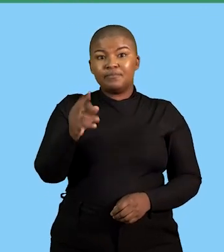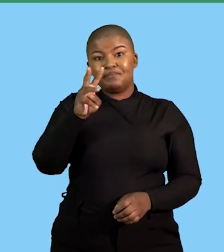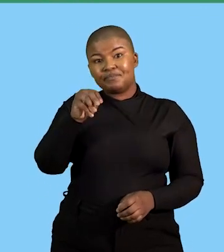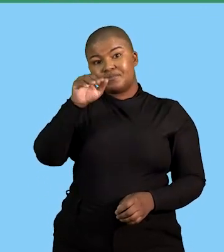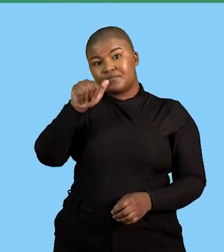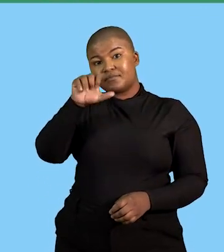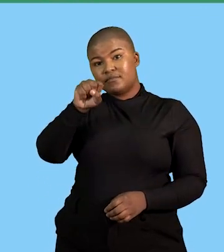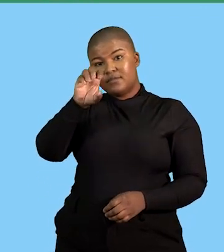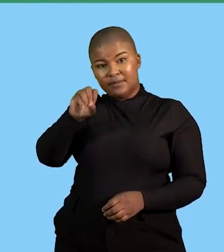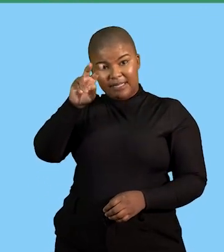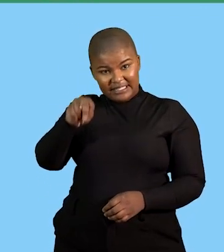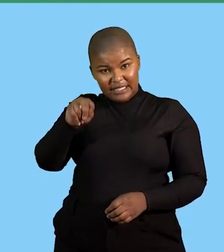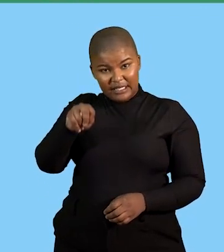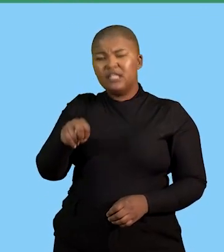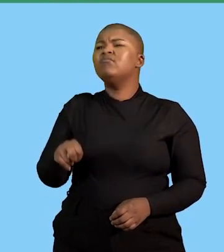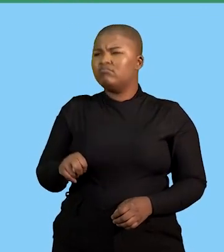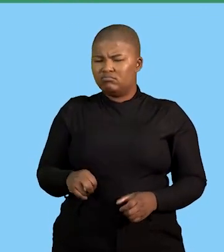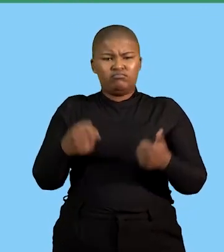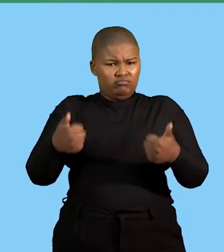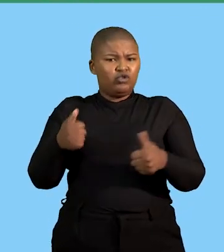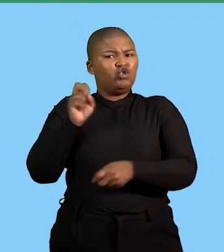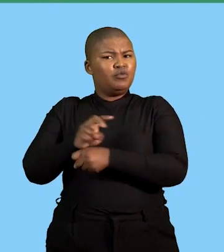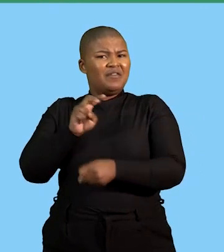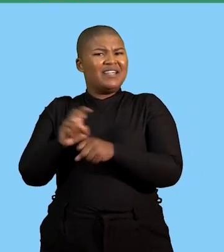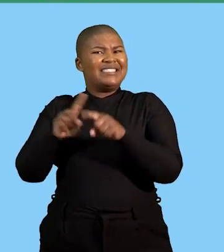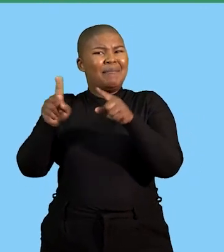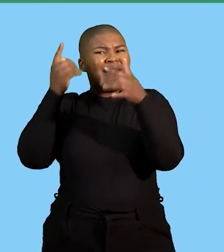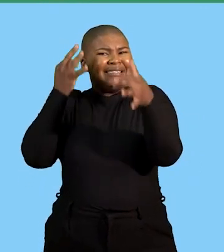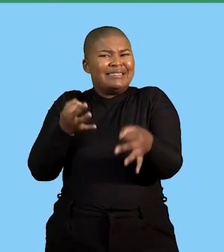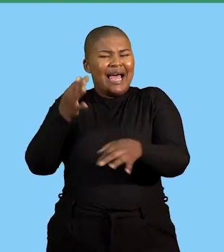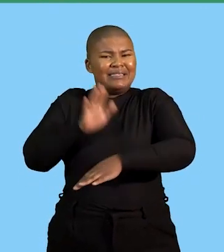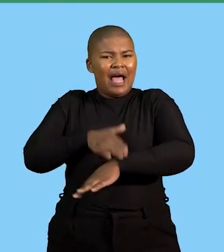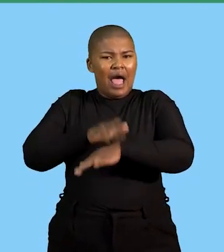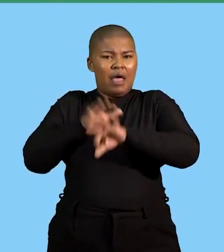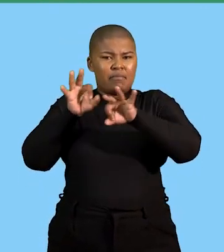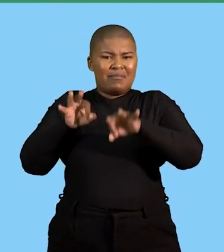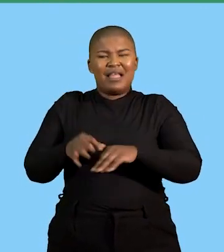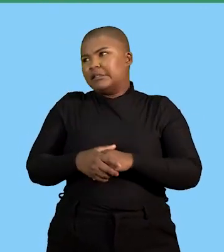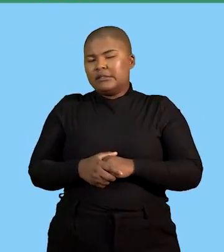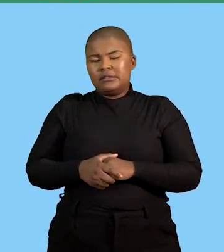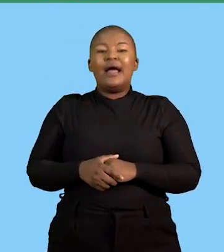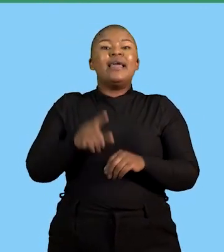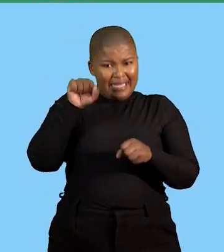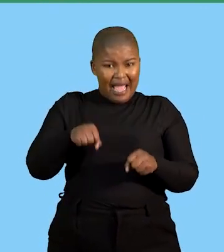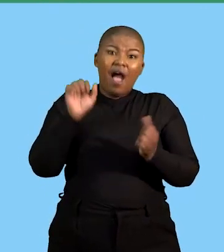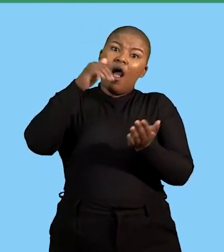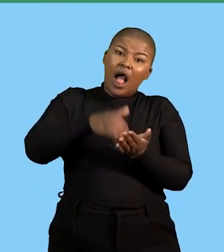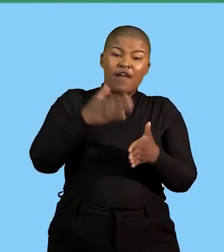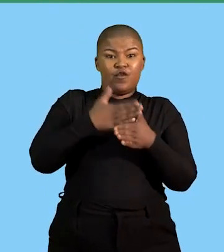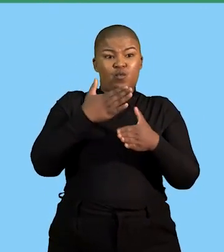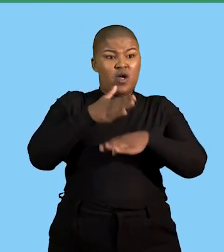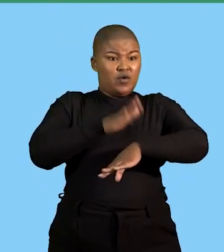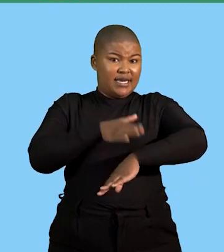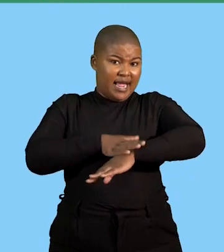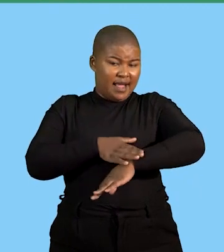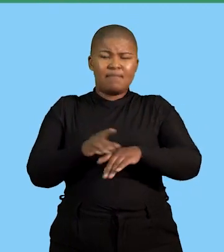here, Mason is a supervisor who fails to make decisions on time, but is there, he comes to work on time, so this doesn't